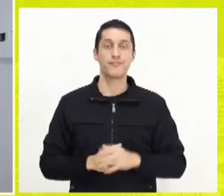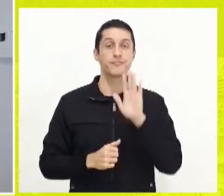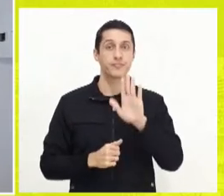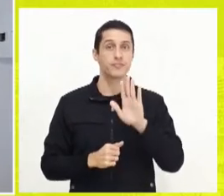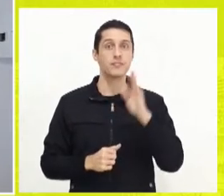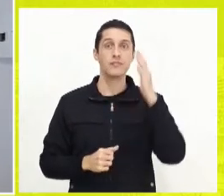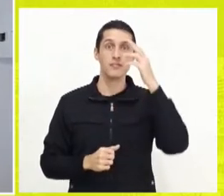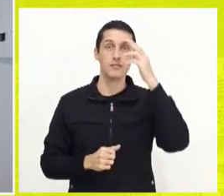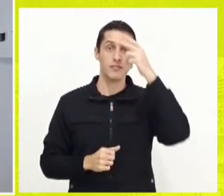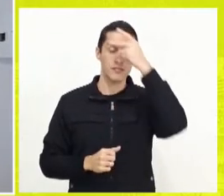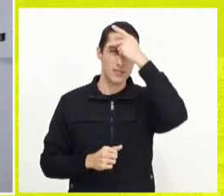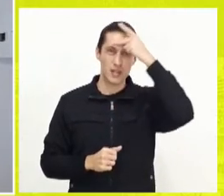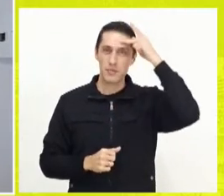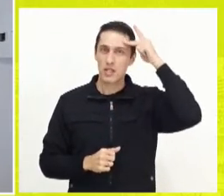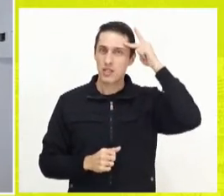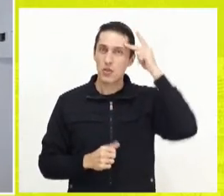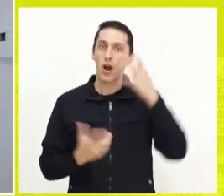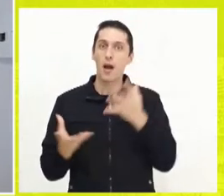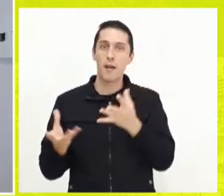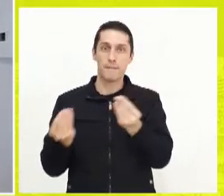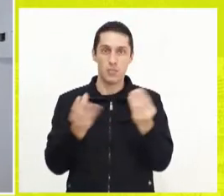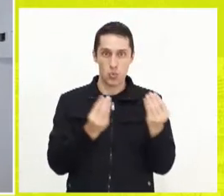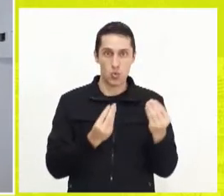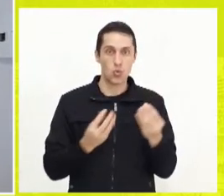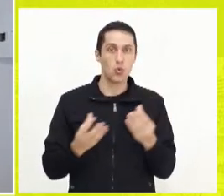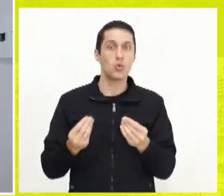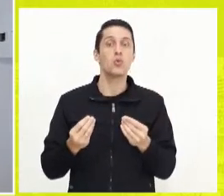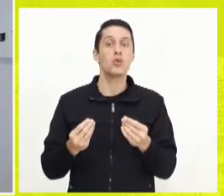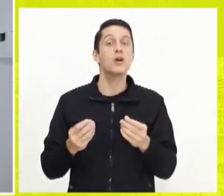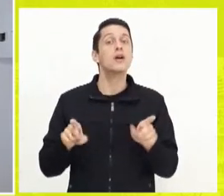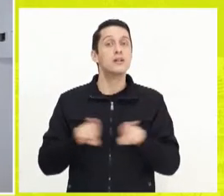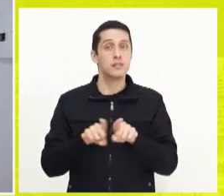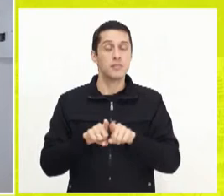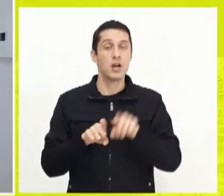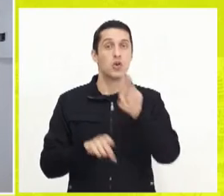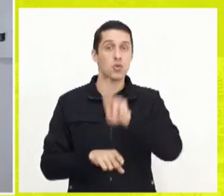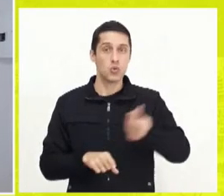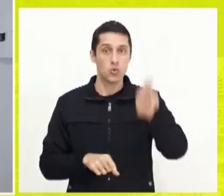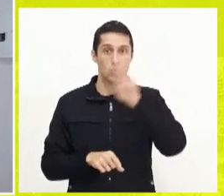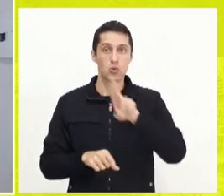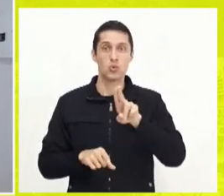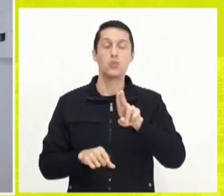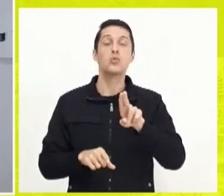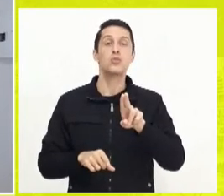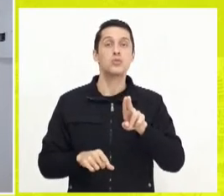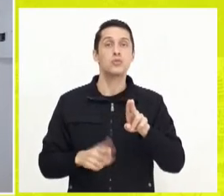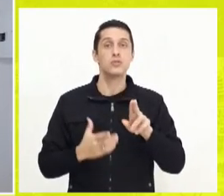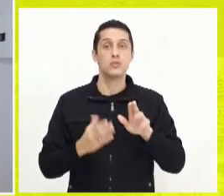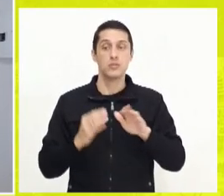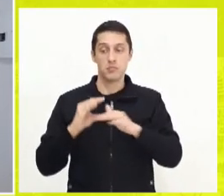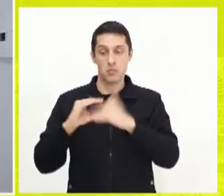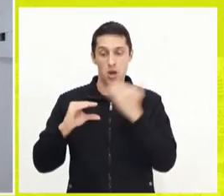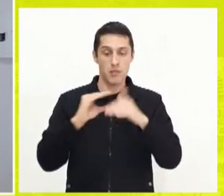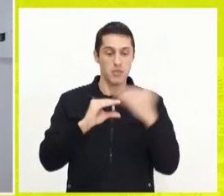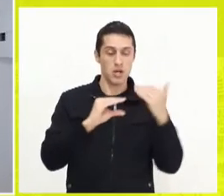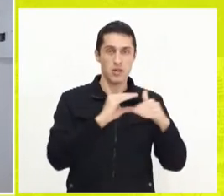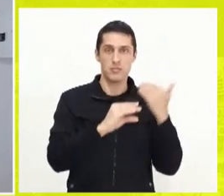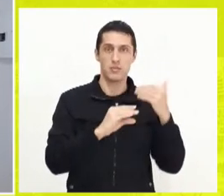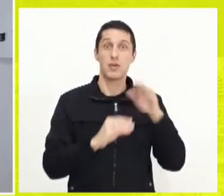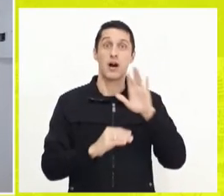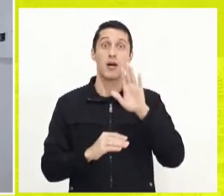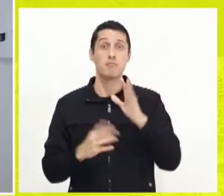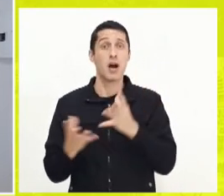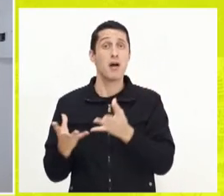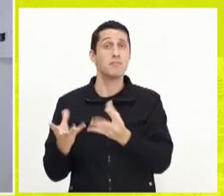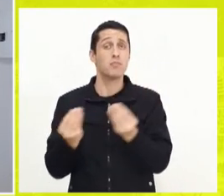but people in general most people use apps to receive messages on the cell phone